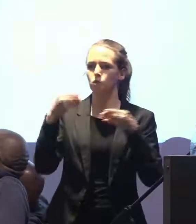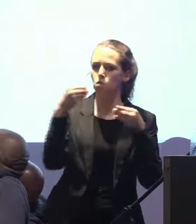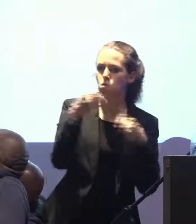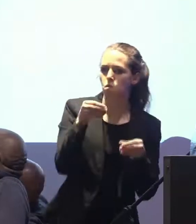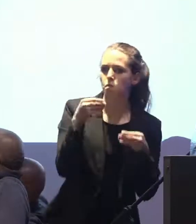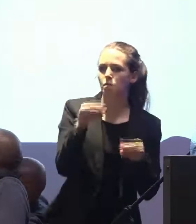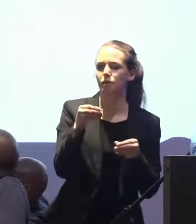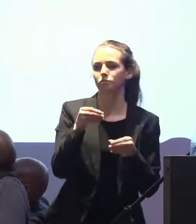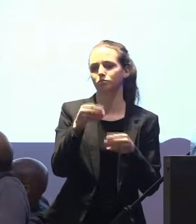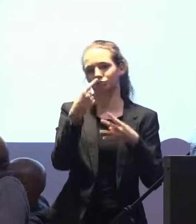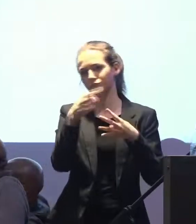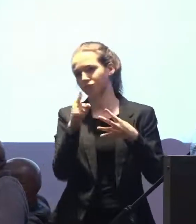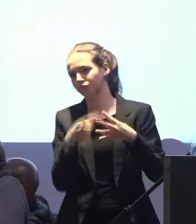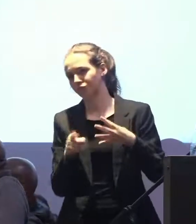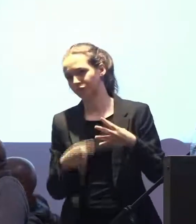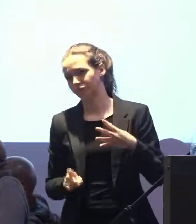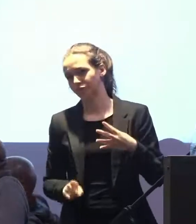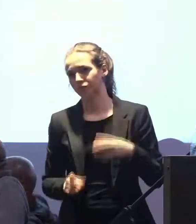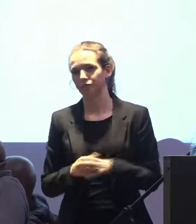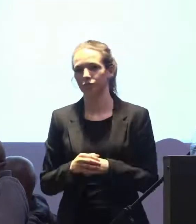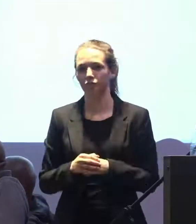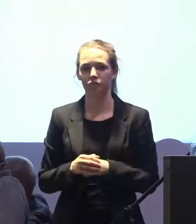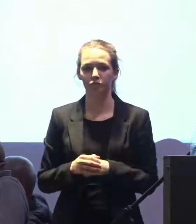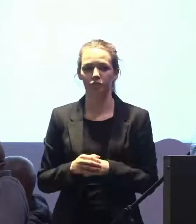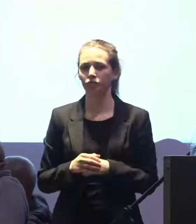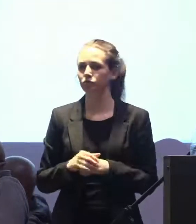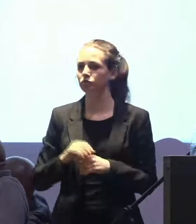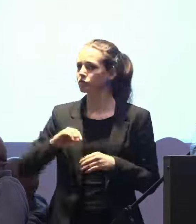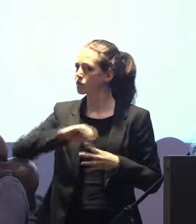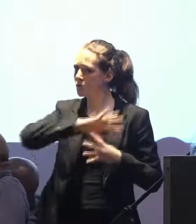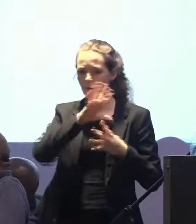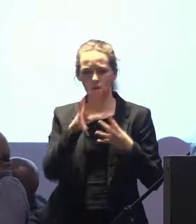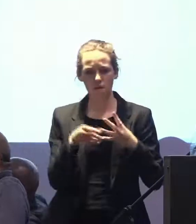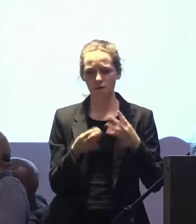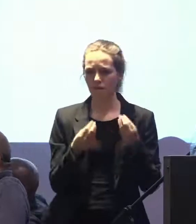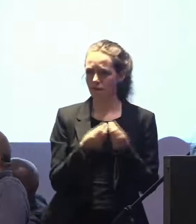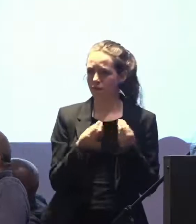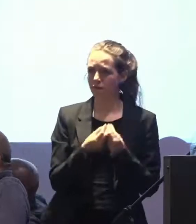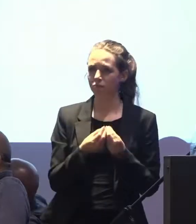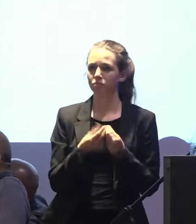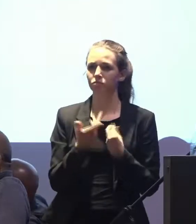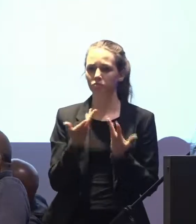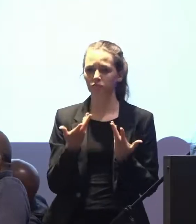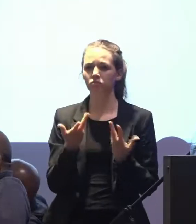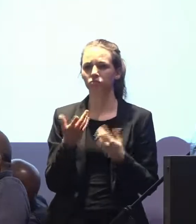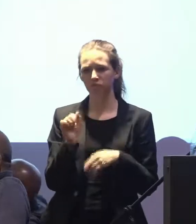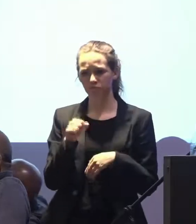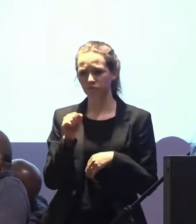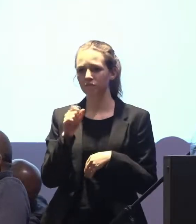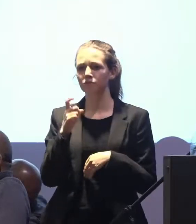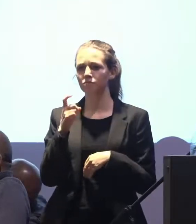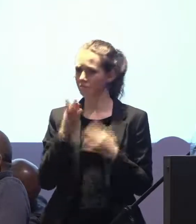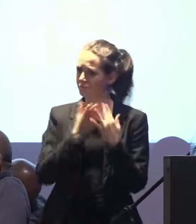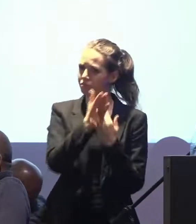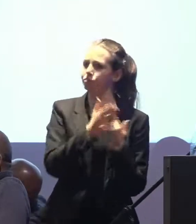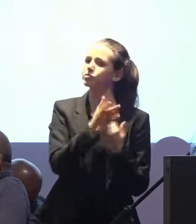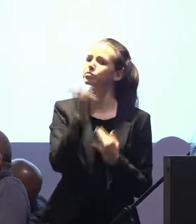different things. All of those things can be easily